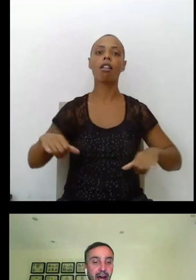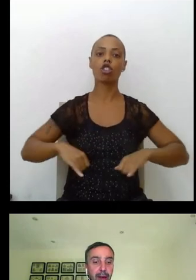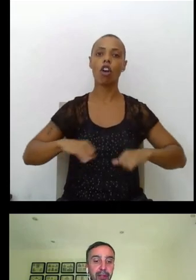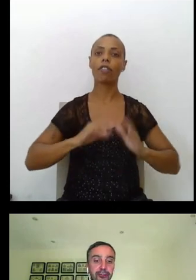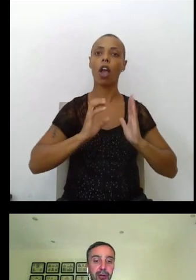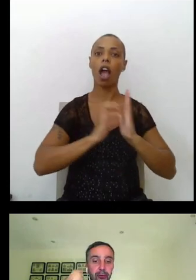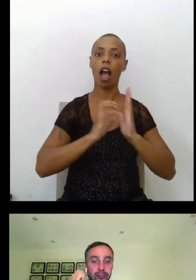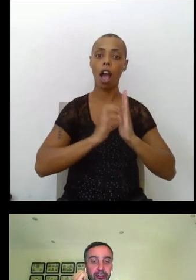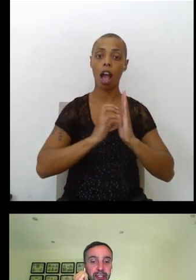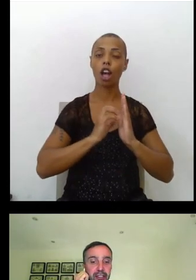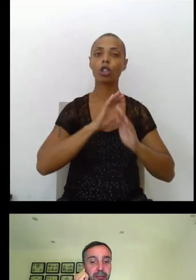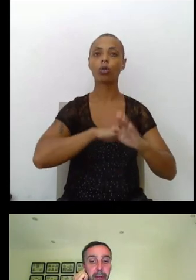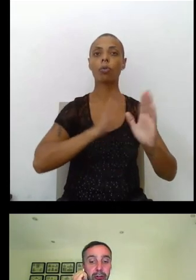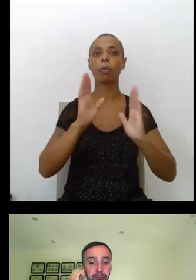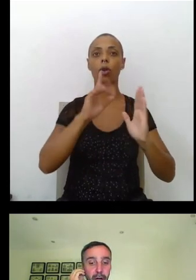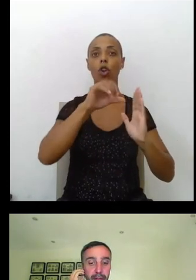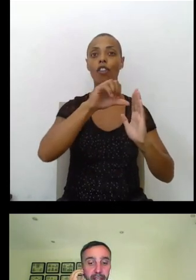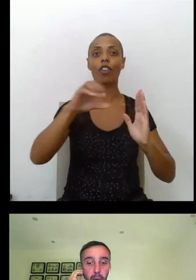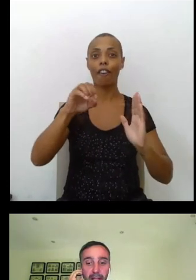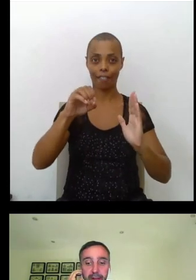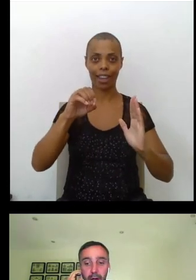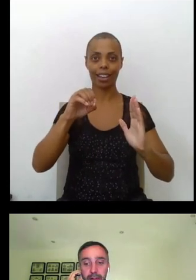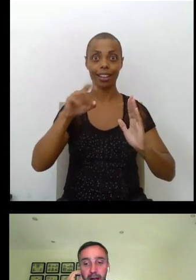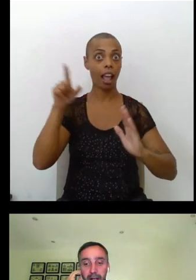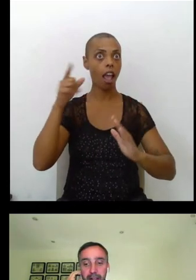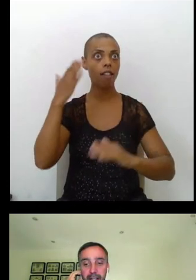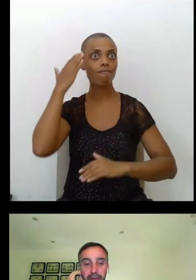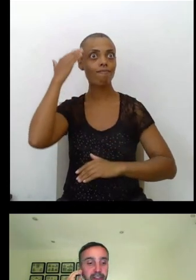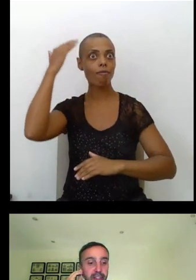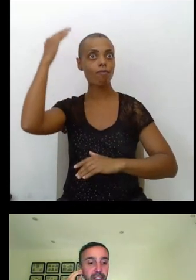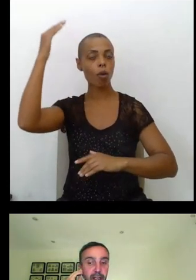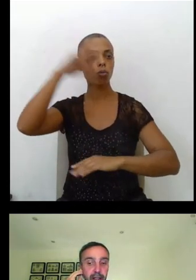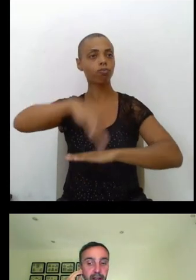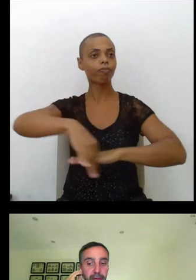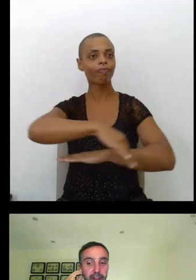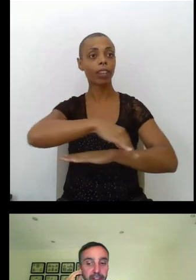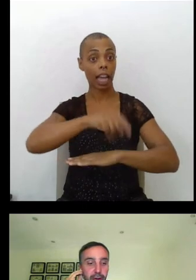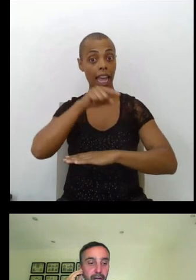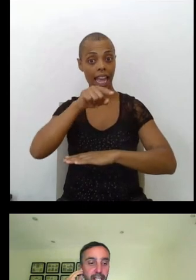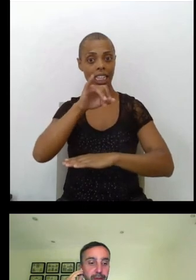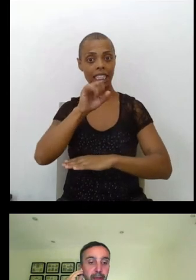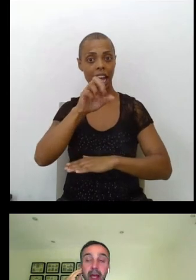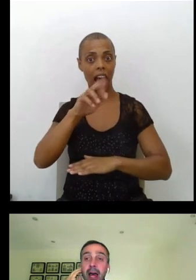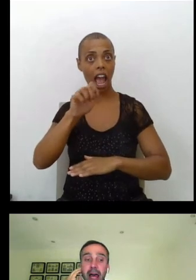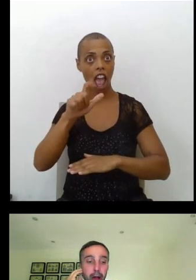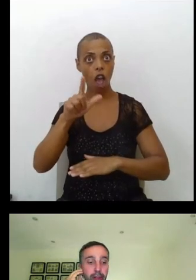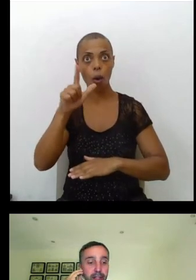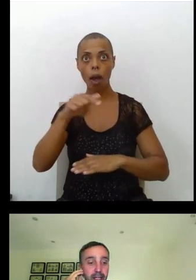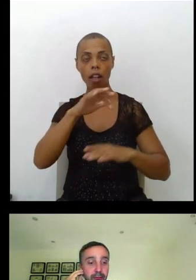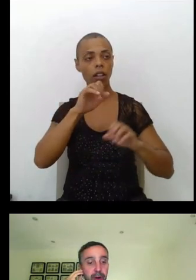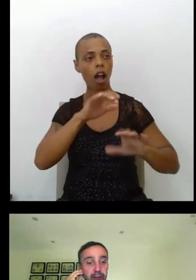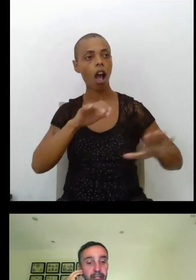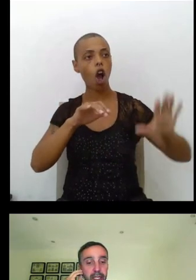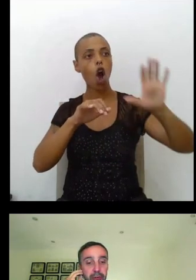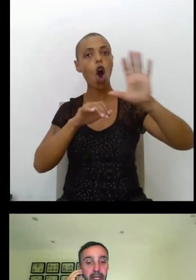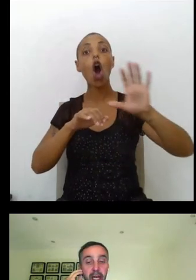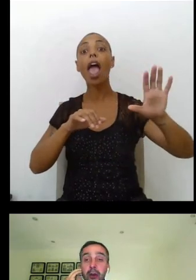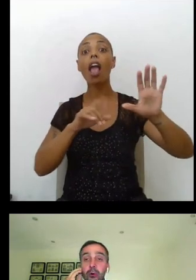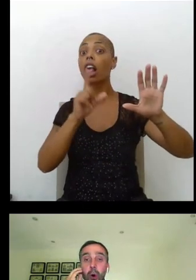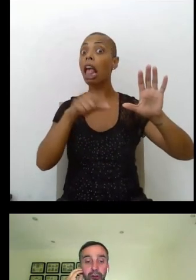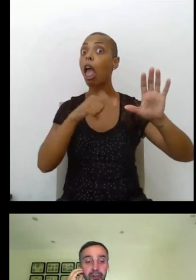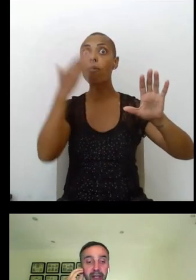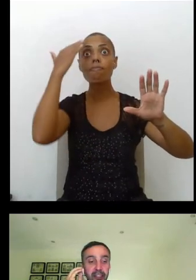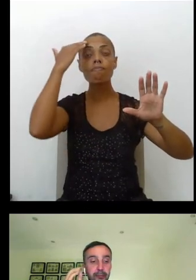at the time Israel was considered the most promising West Coast architect of his office generation alongside Franco